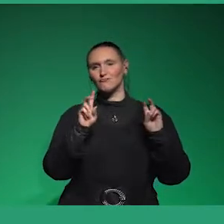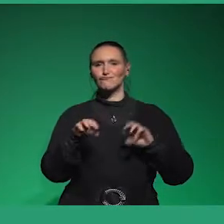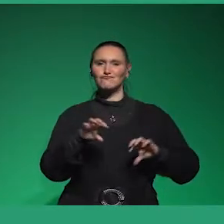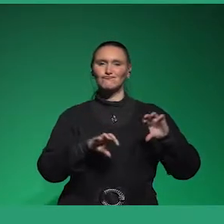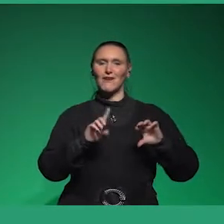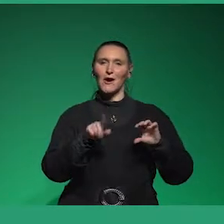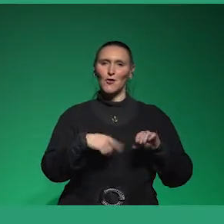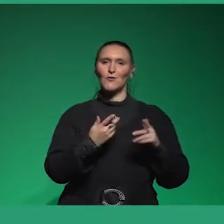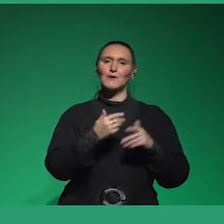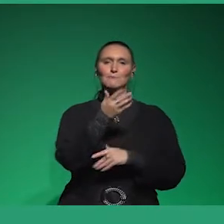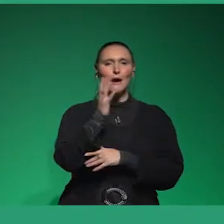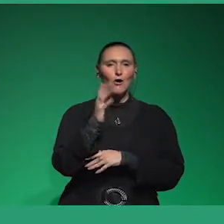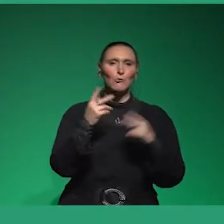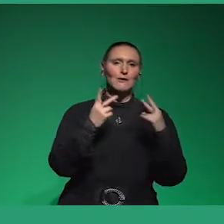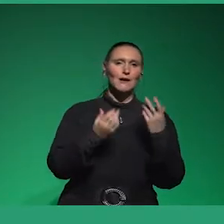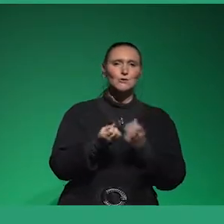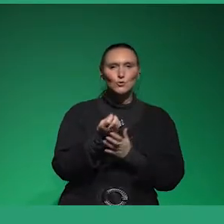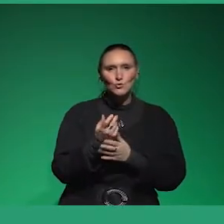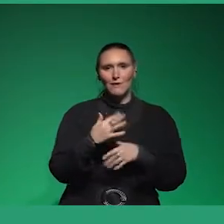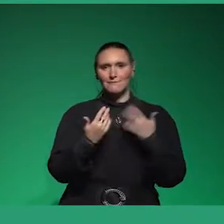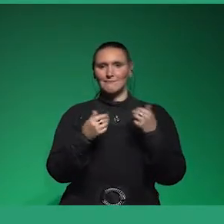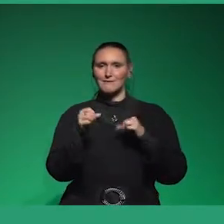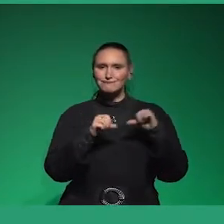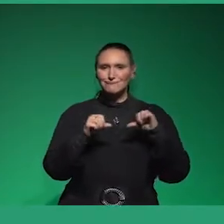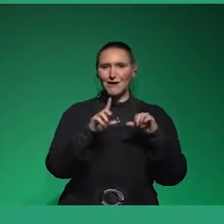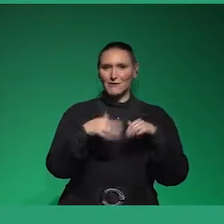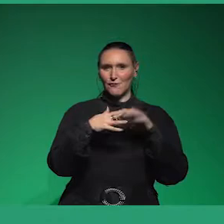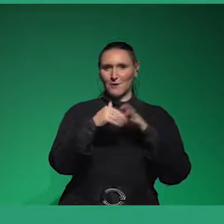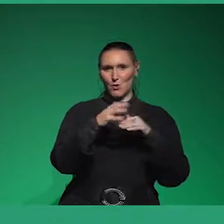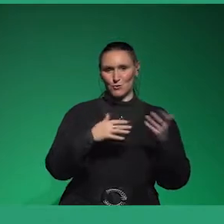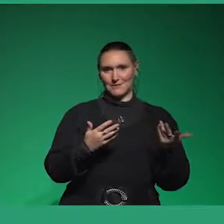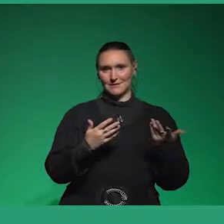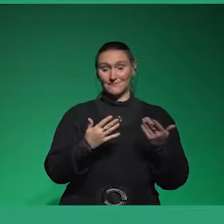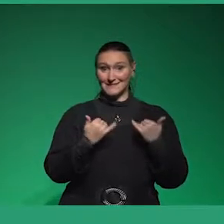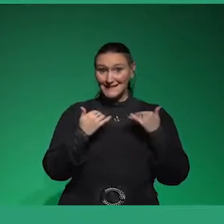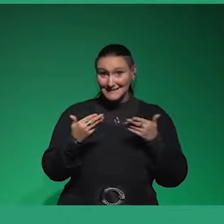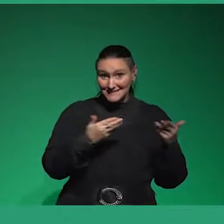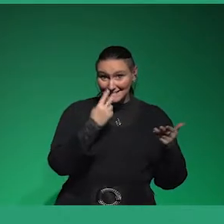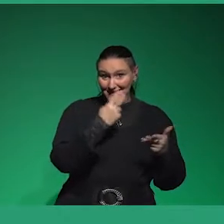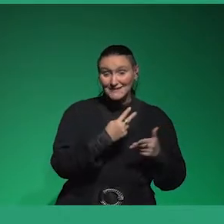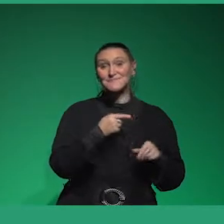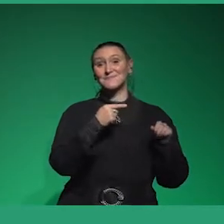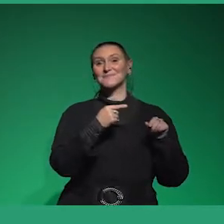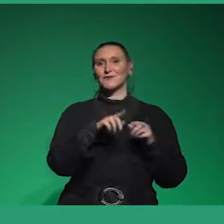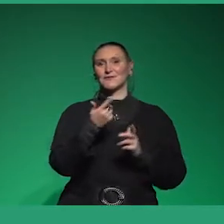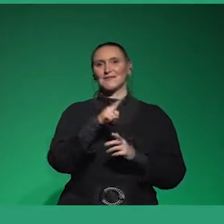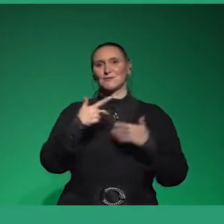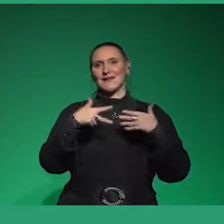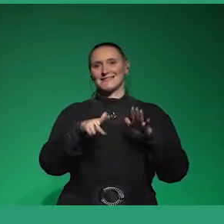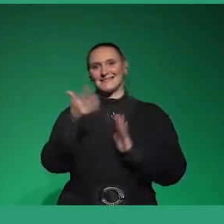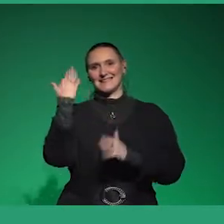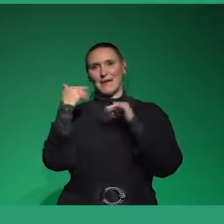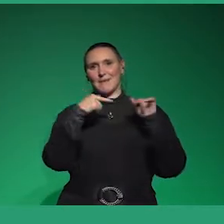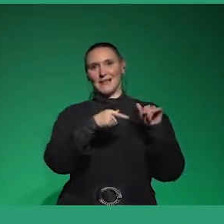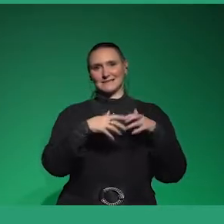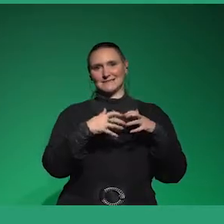This is from 2018. Suku Petopang. Apa? Petopang.